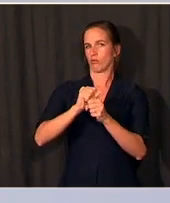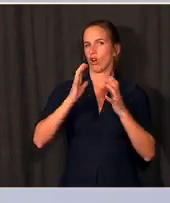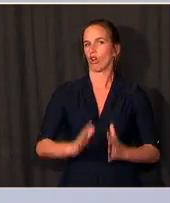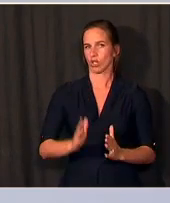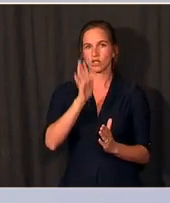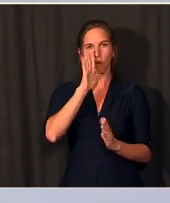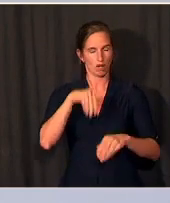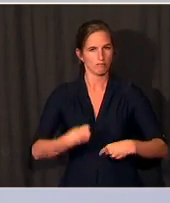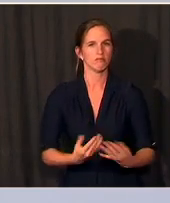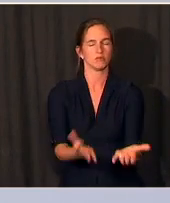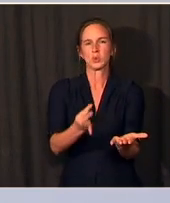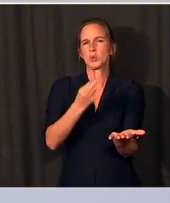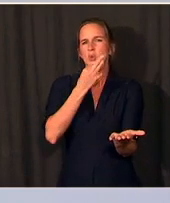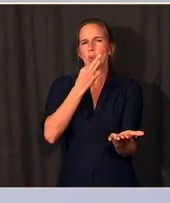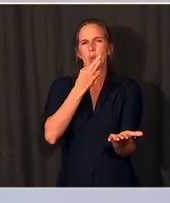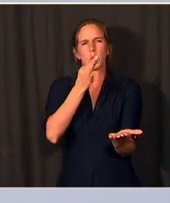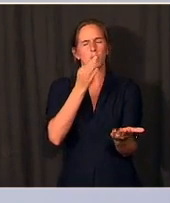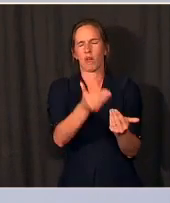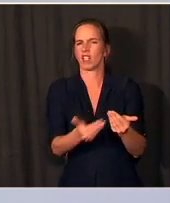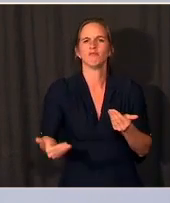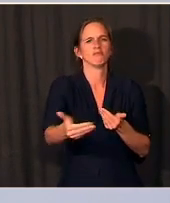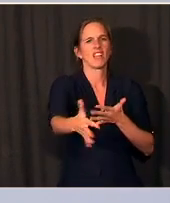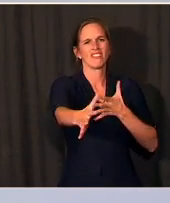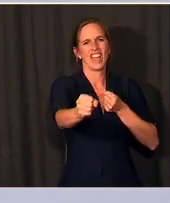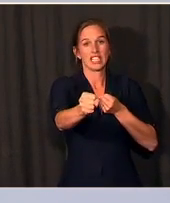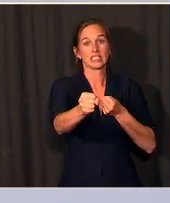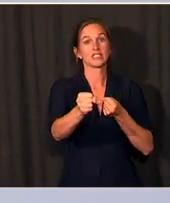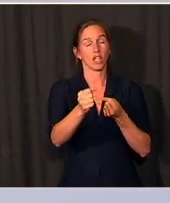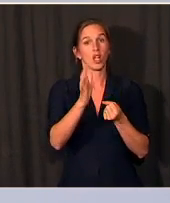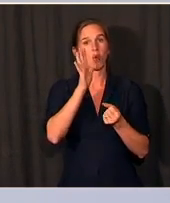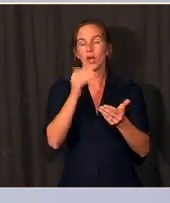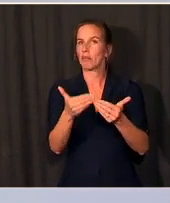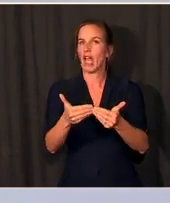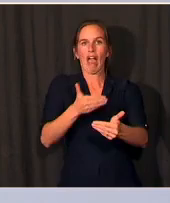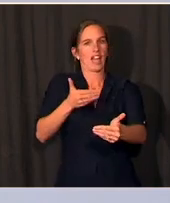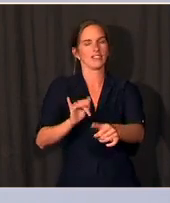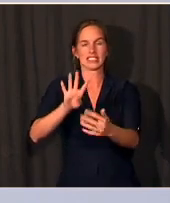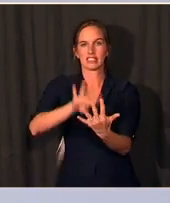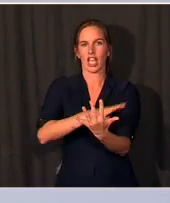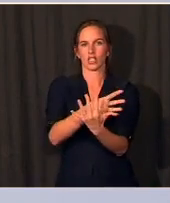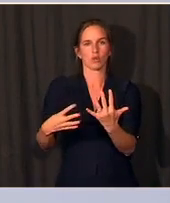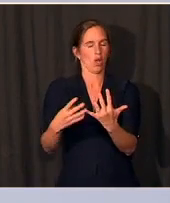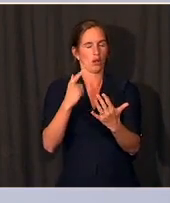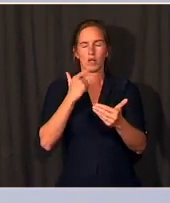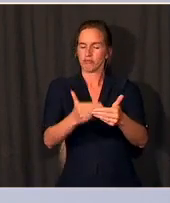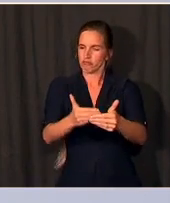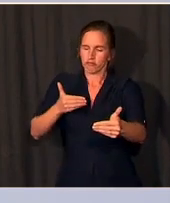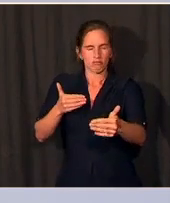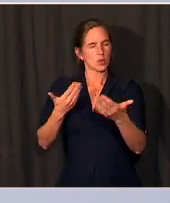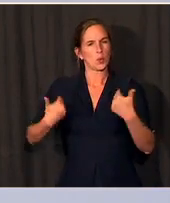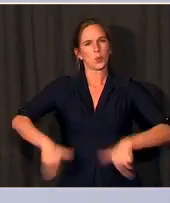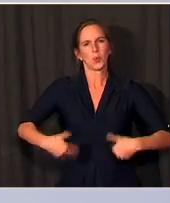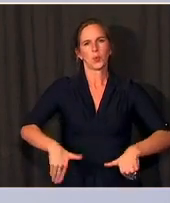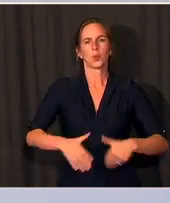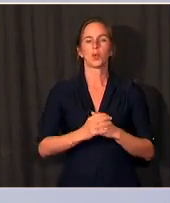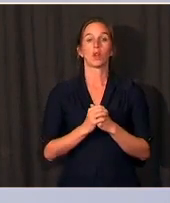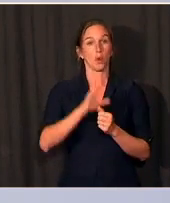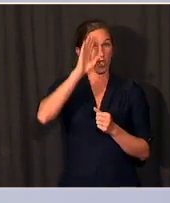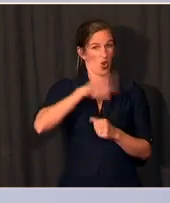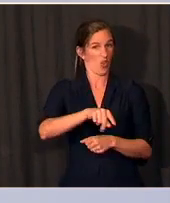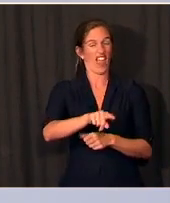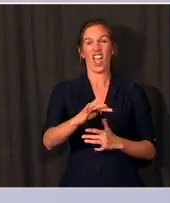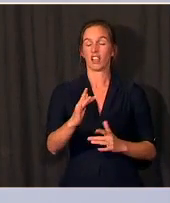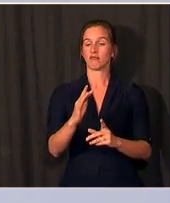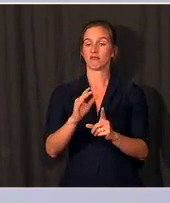of schedule. Any schedule that I said we're going to be far ahead of that. We know that this virus